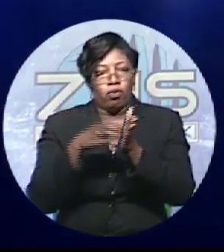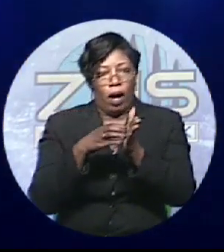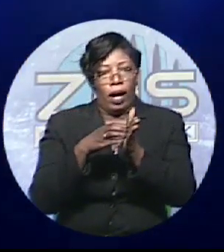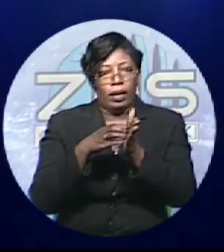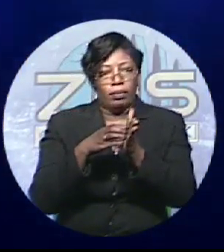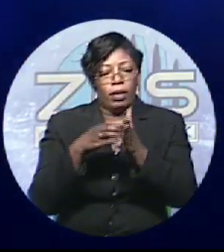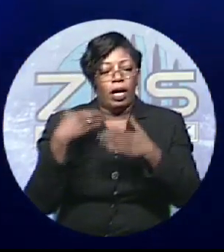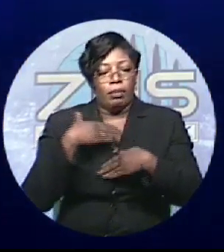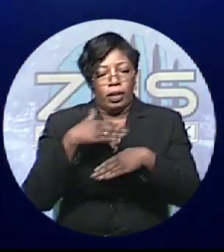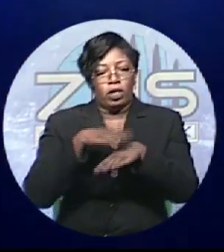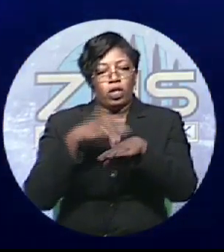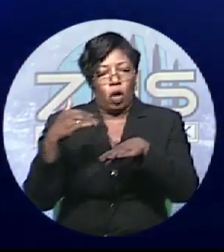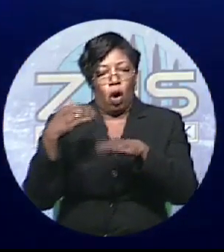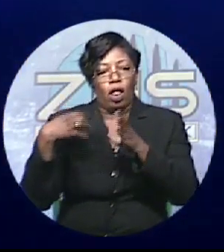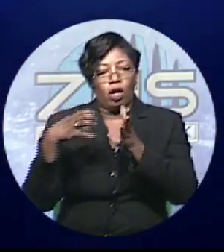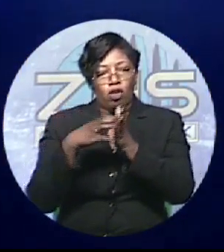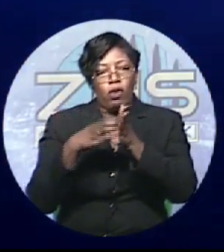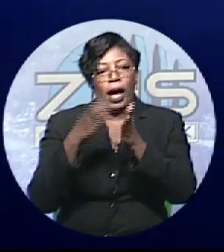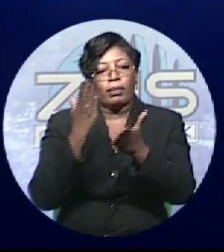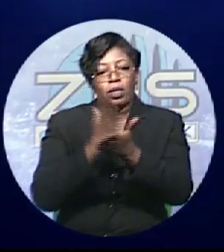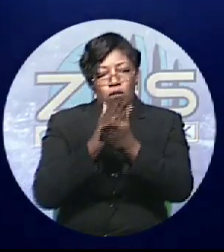328-8477, toll free